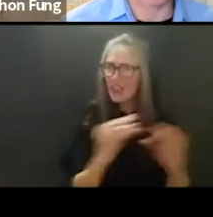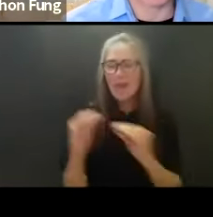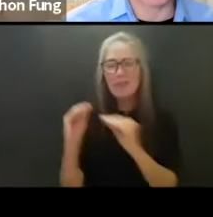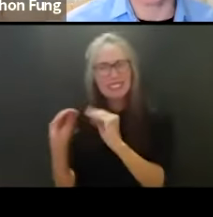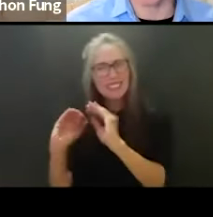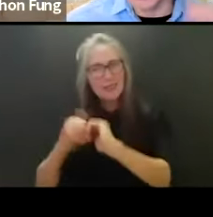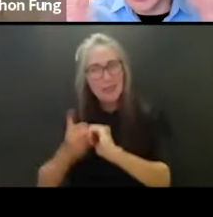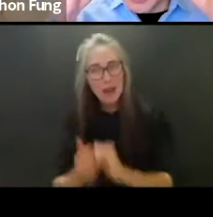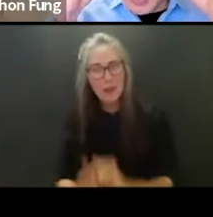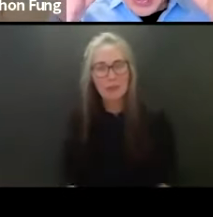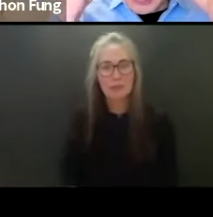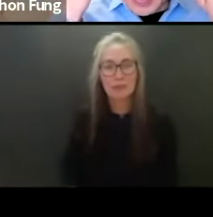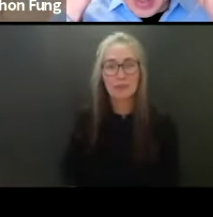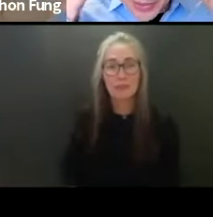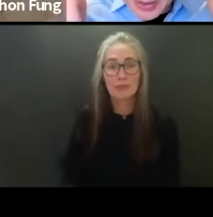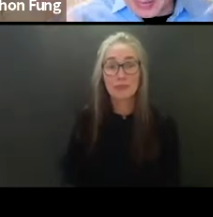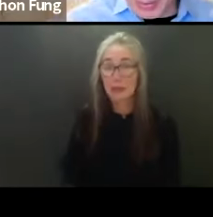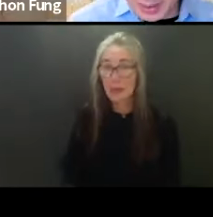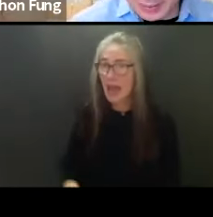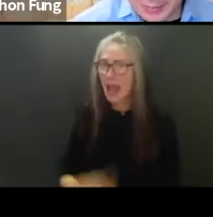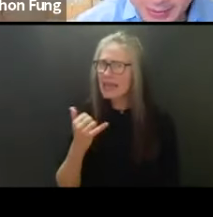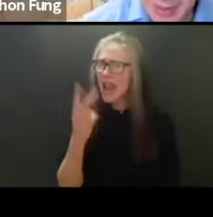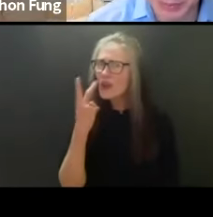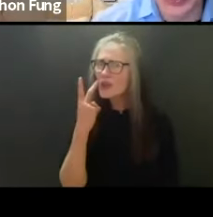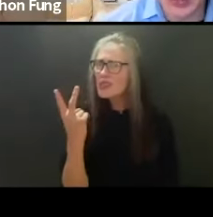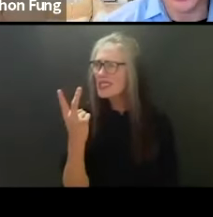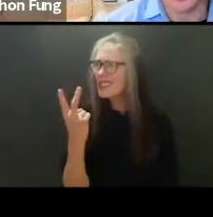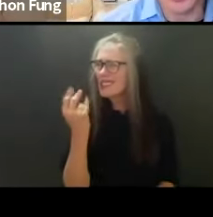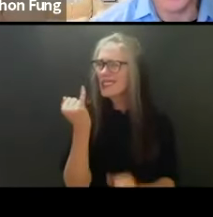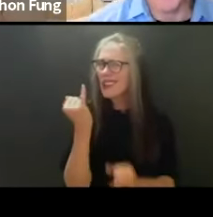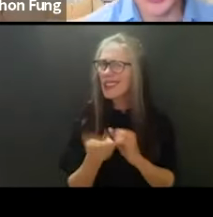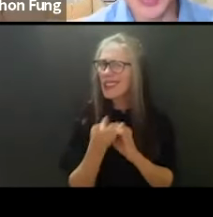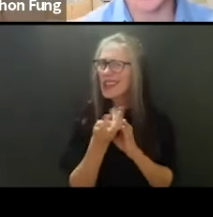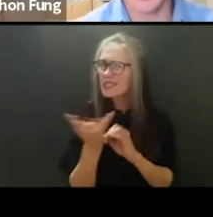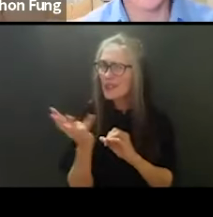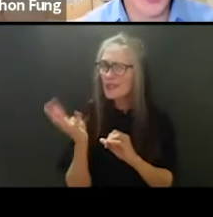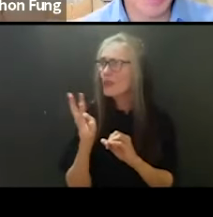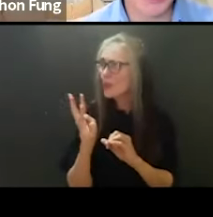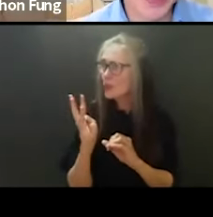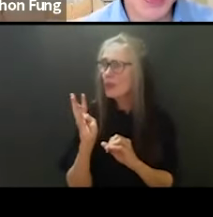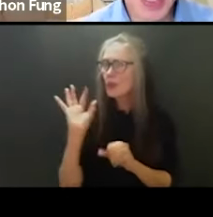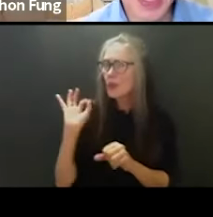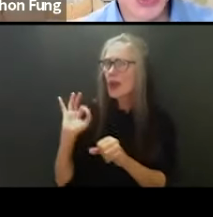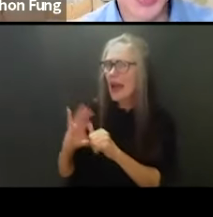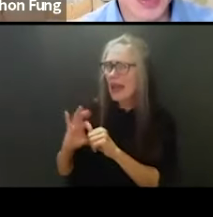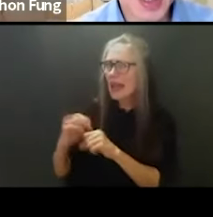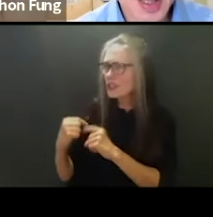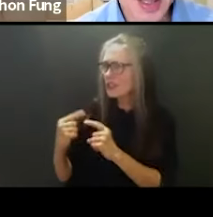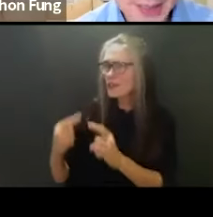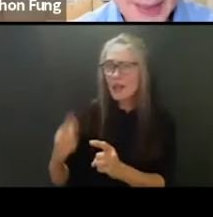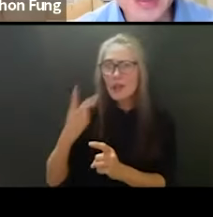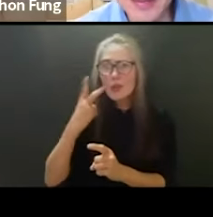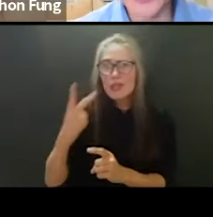in the political process. And this time around, in the last couple of elections, you see lots of companies actually